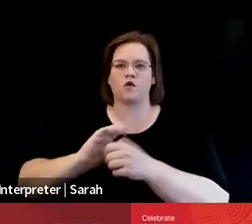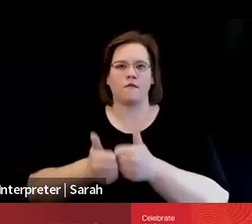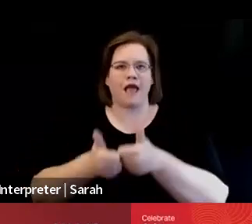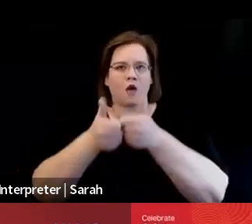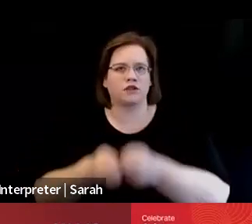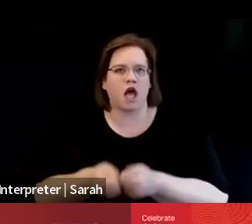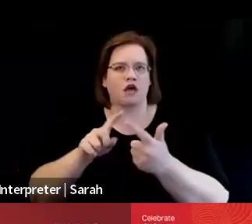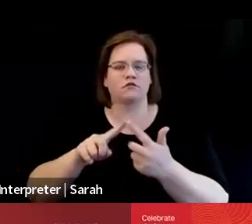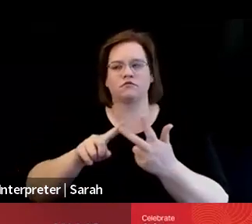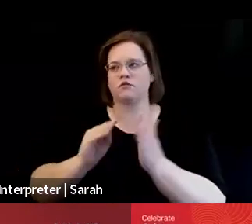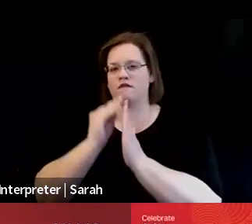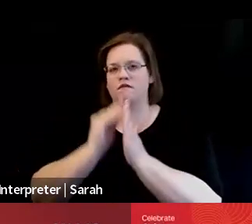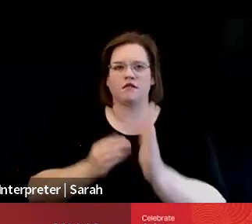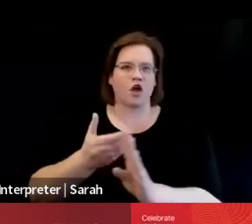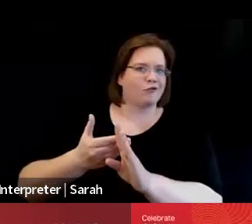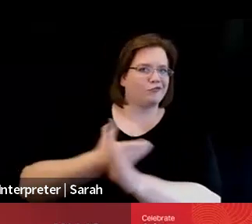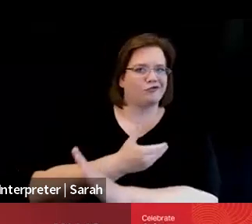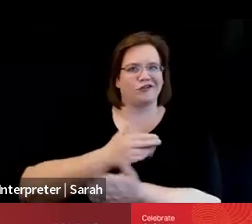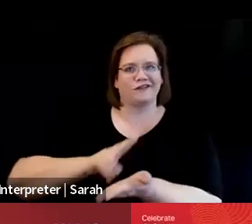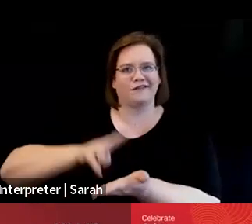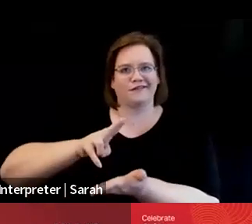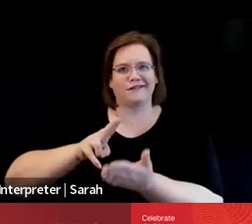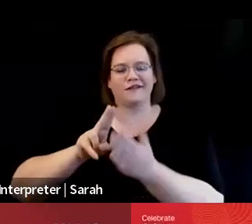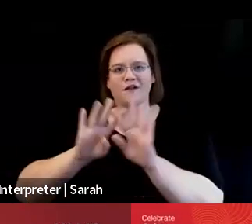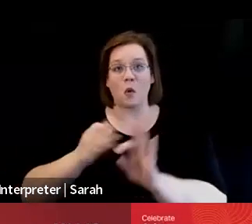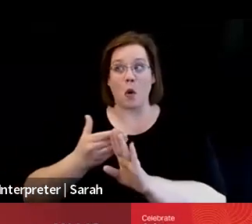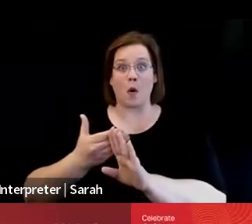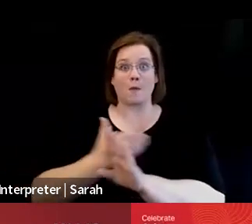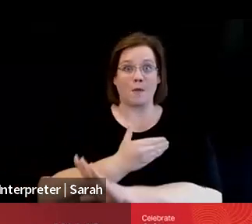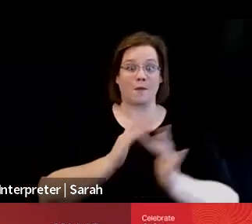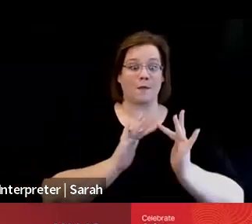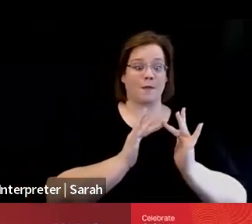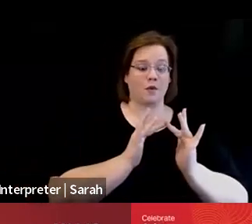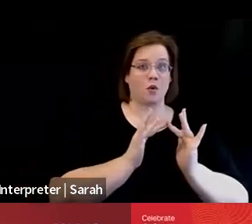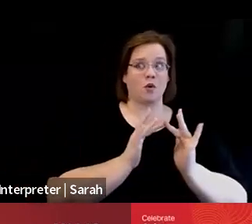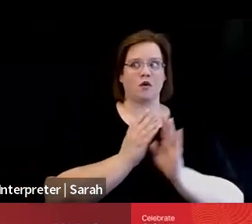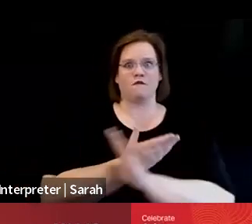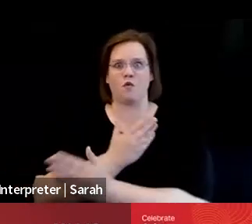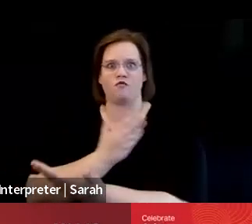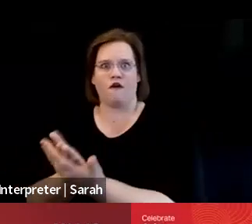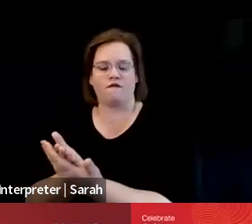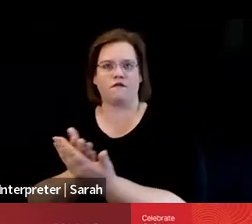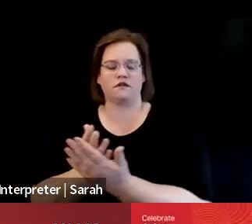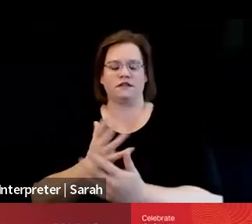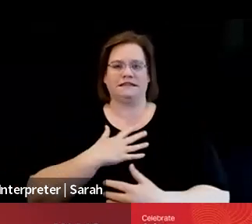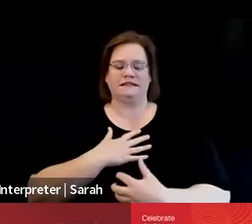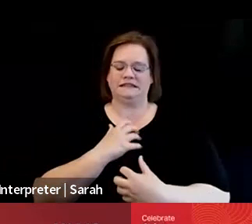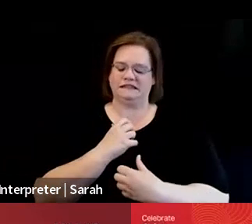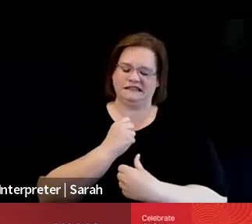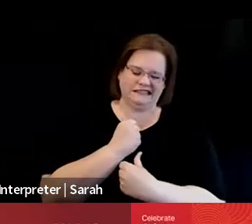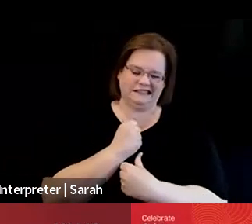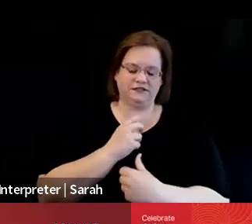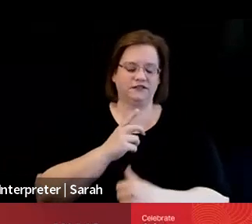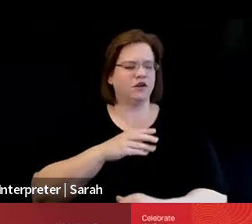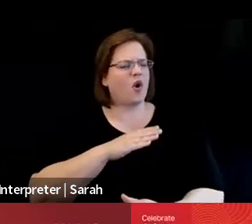that, pre-registration survey online before they come in, right? And we all know, I cringe every time I hear someone say,